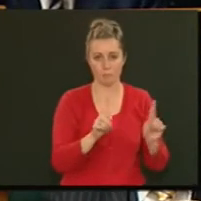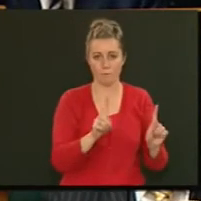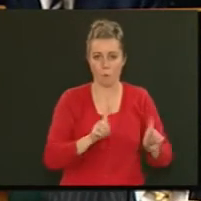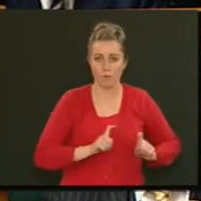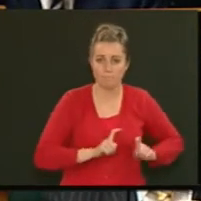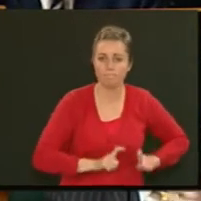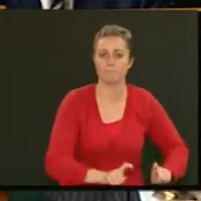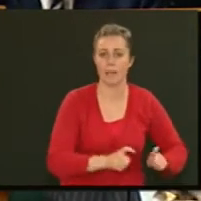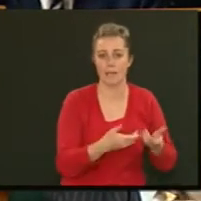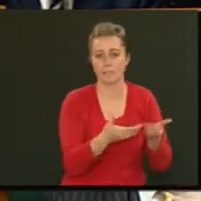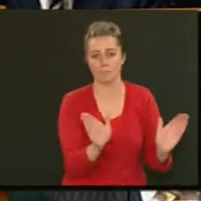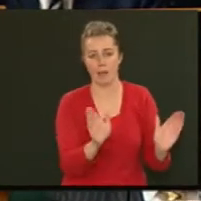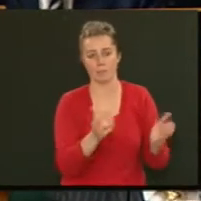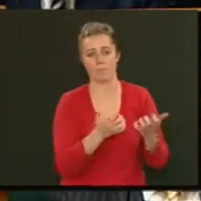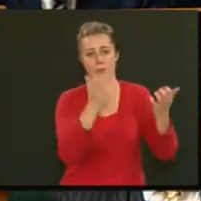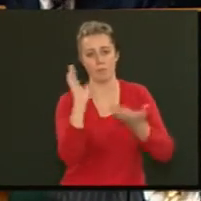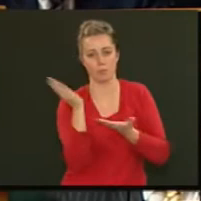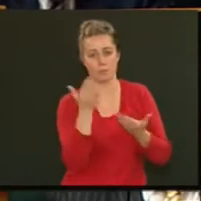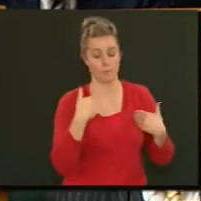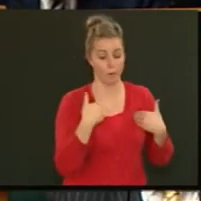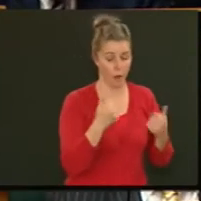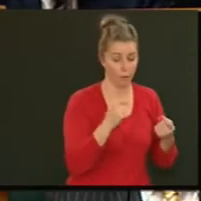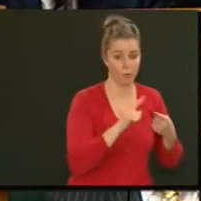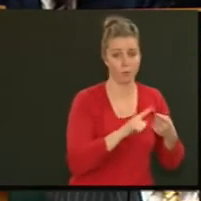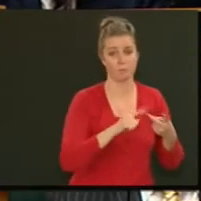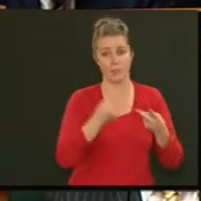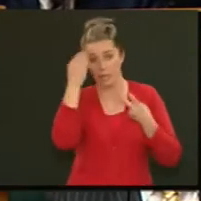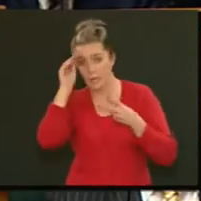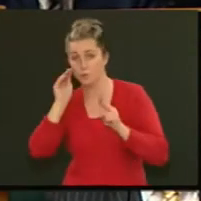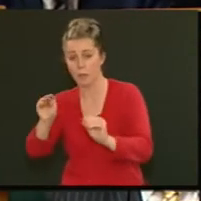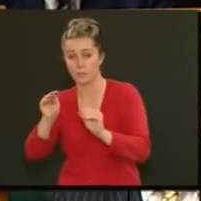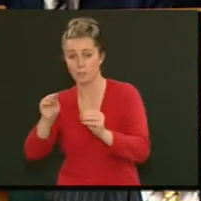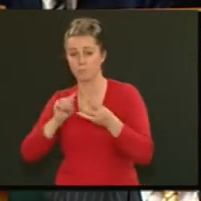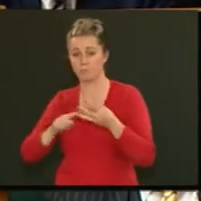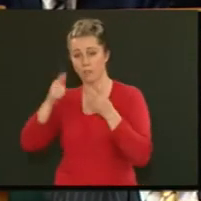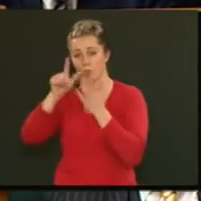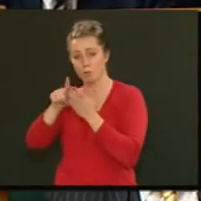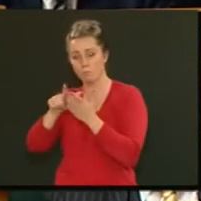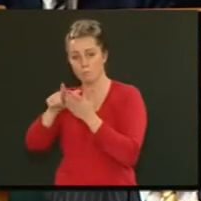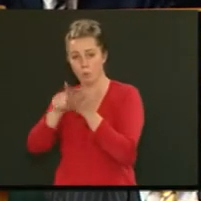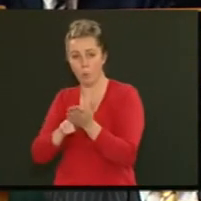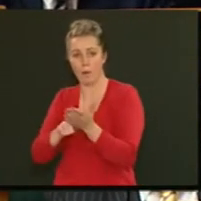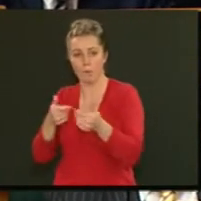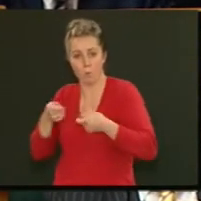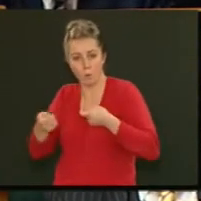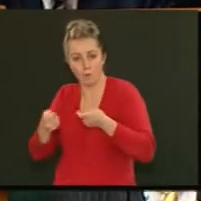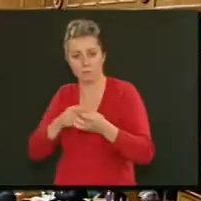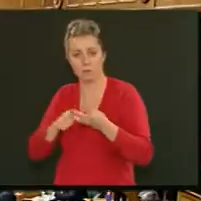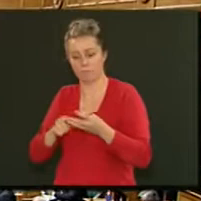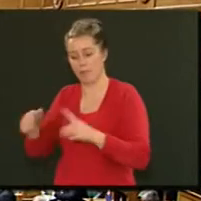and expand public services in health, education, law and order, and social